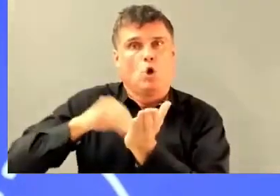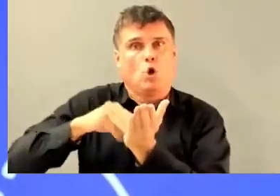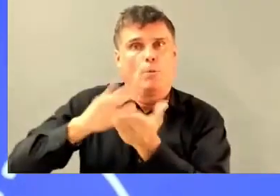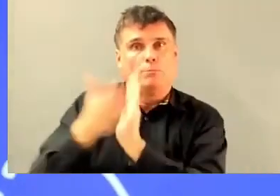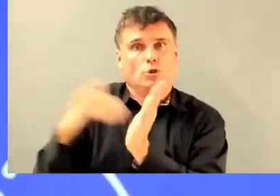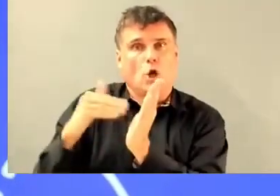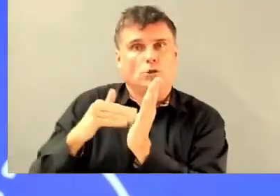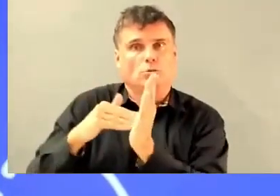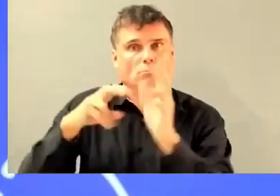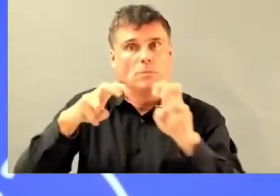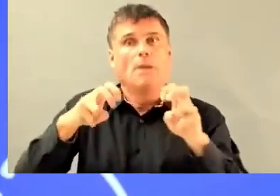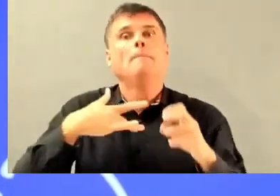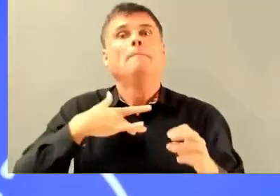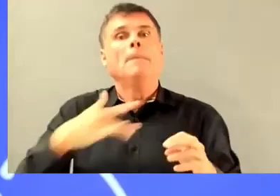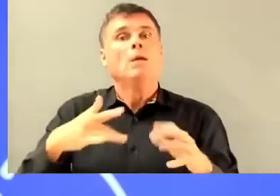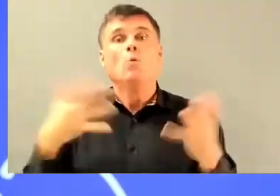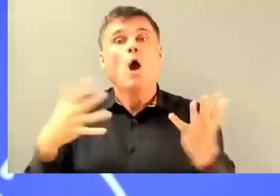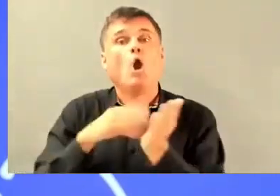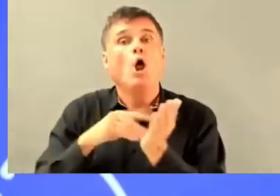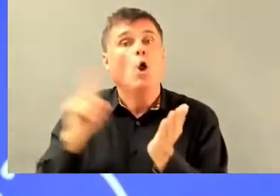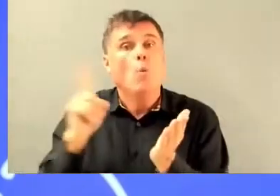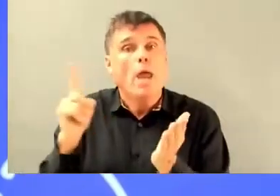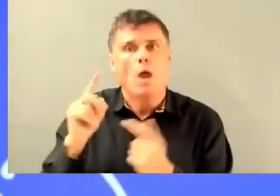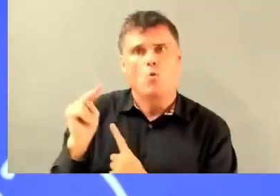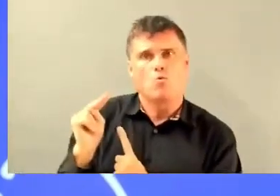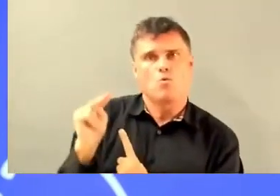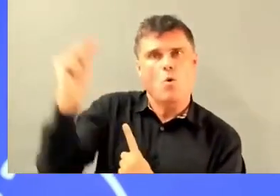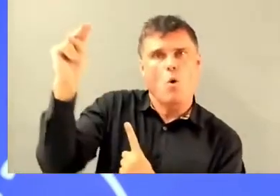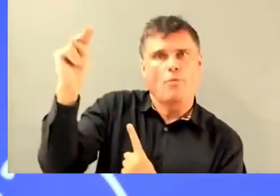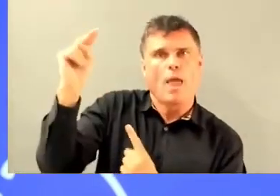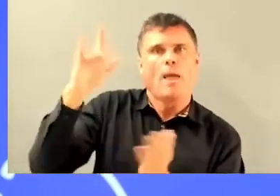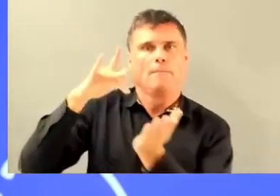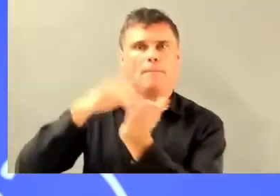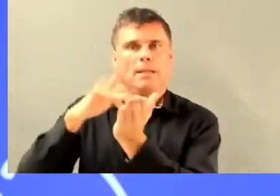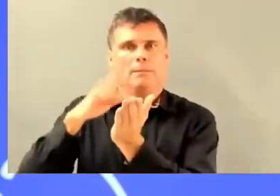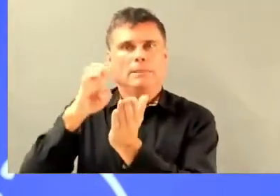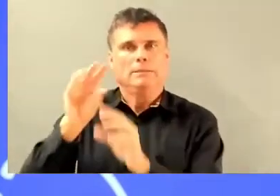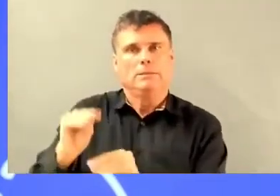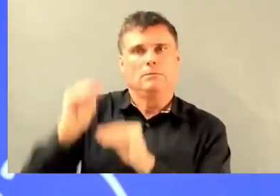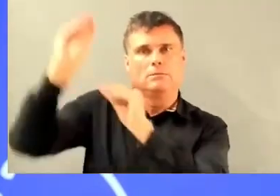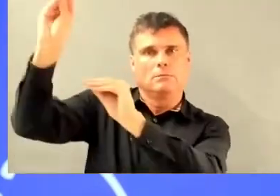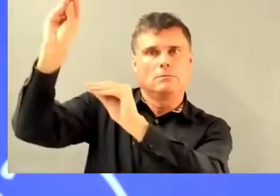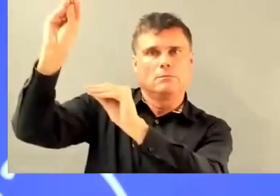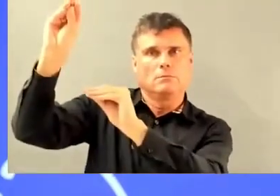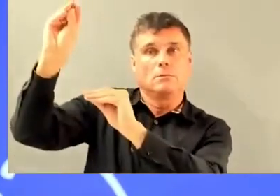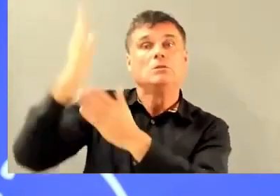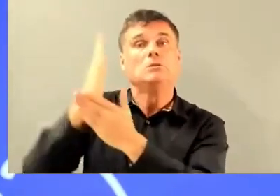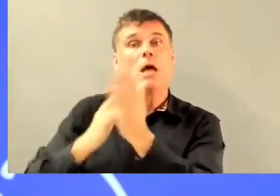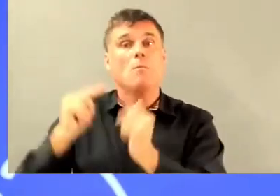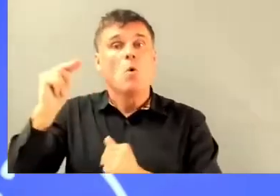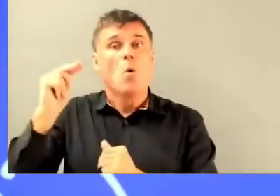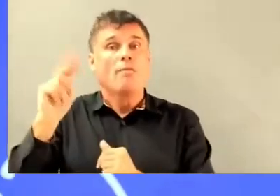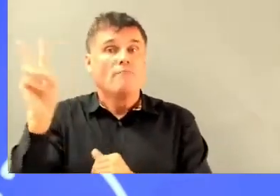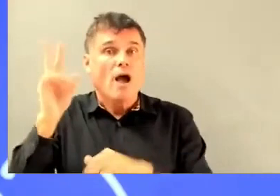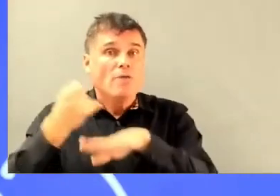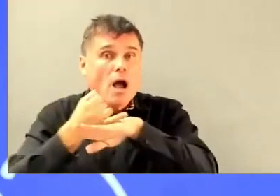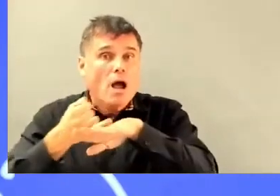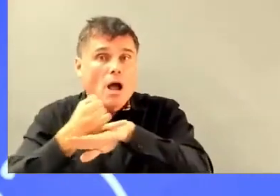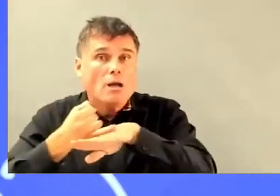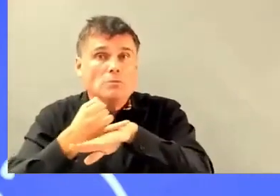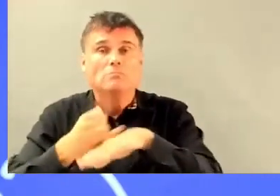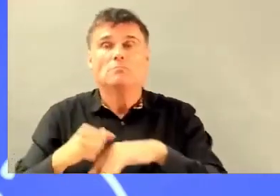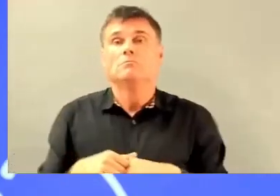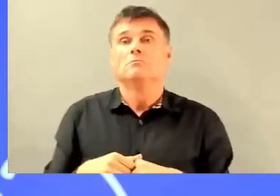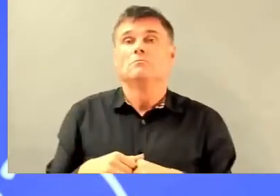and Interior Health Authorities, with some in another group being the north of Vancouver Island or more rural and remote parts of